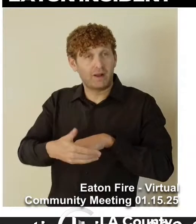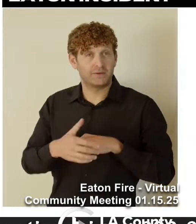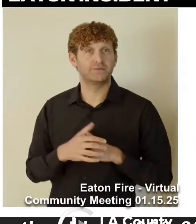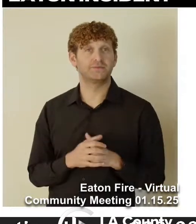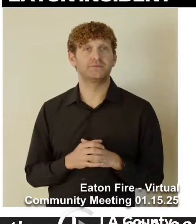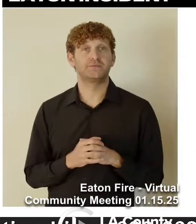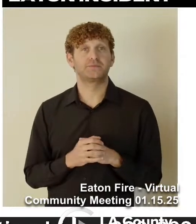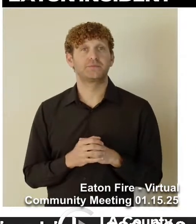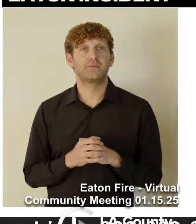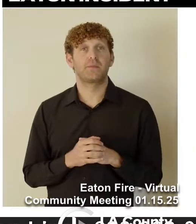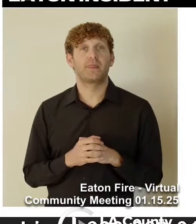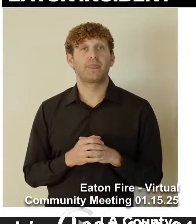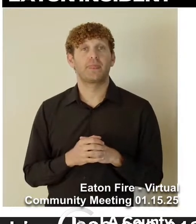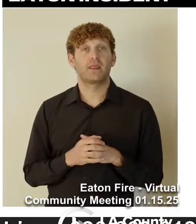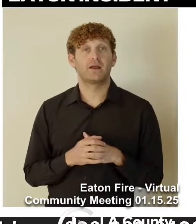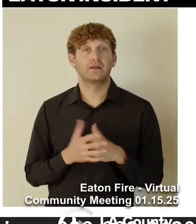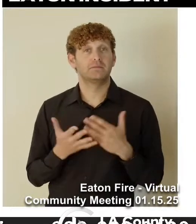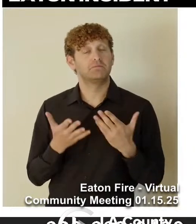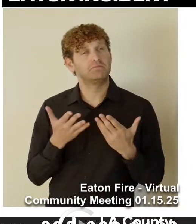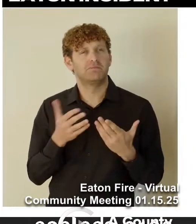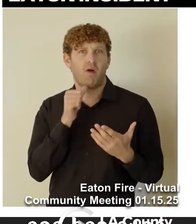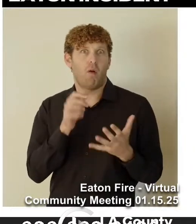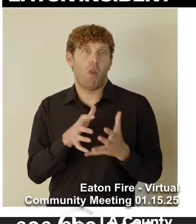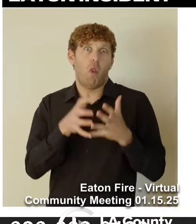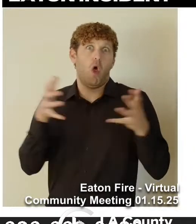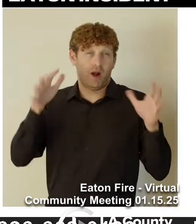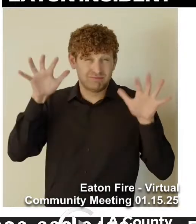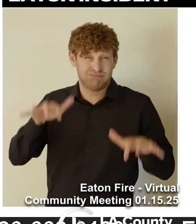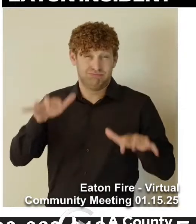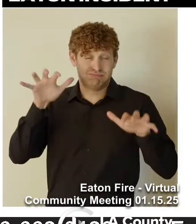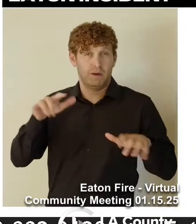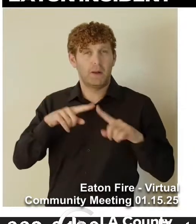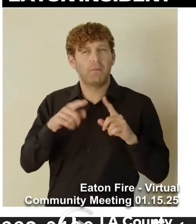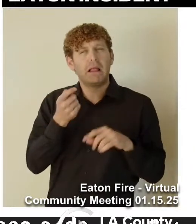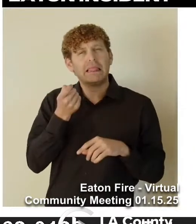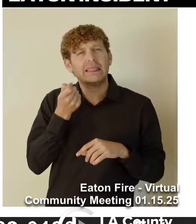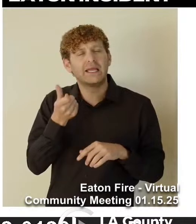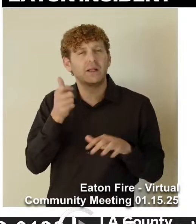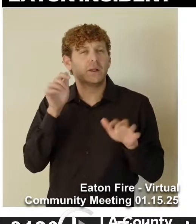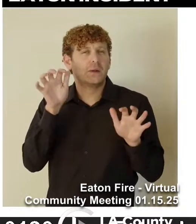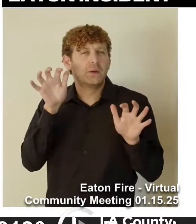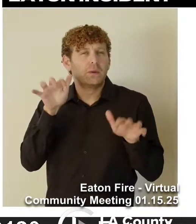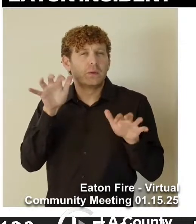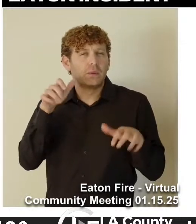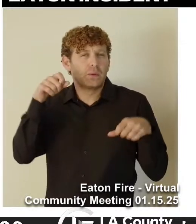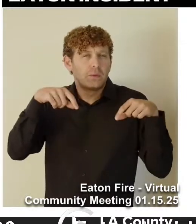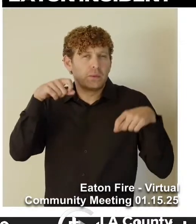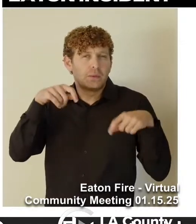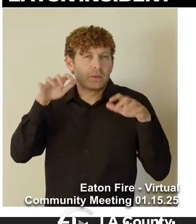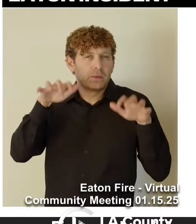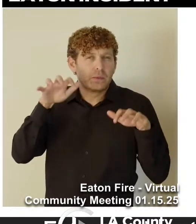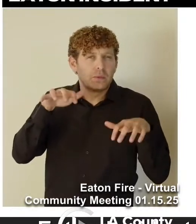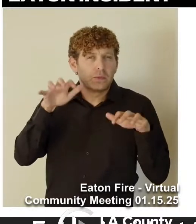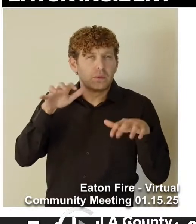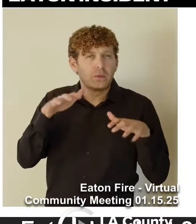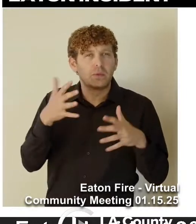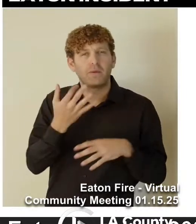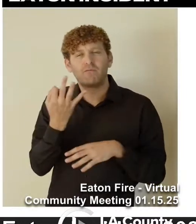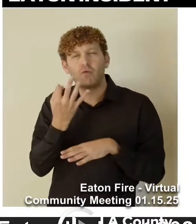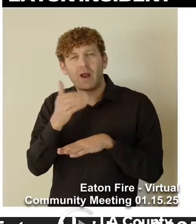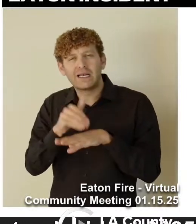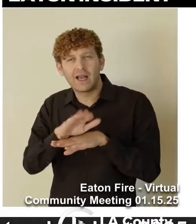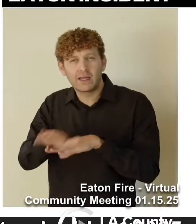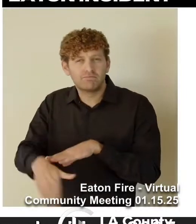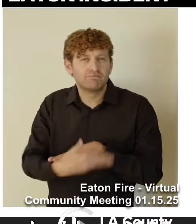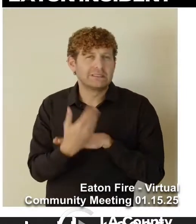get any amount of accumulating rain, but we could see just a little bit of drizzle here Friday night into Saturday morning. I do